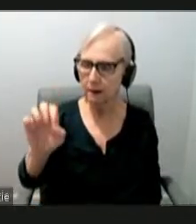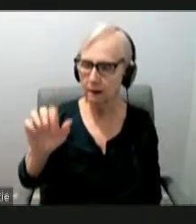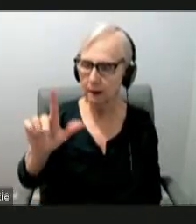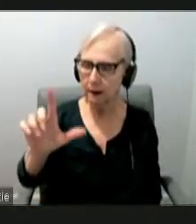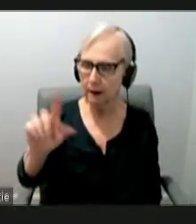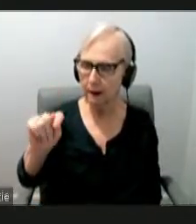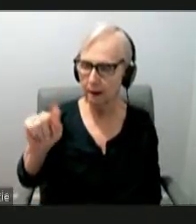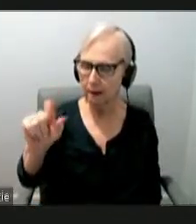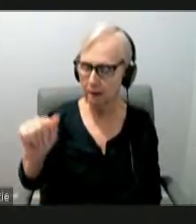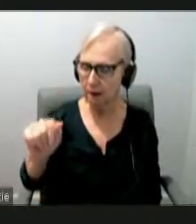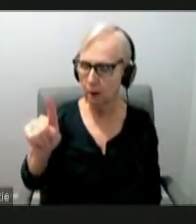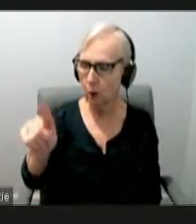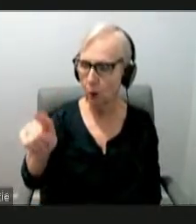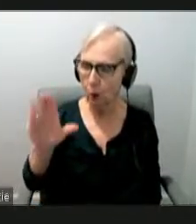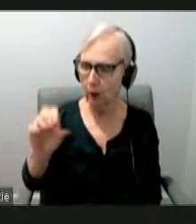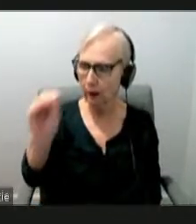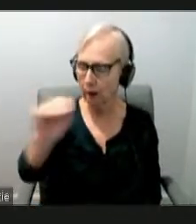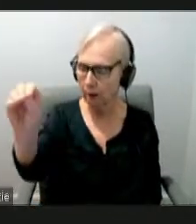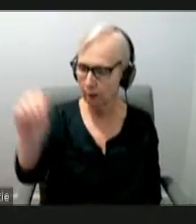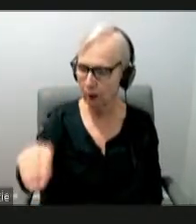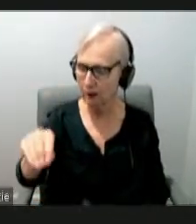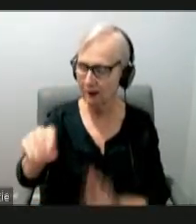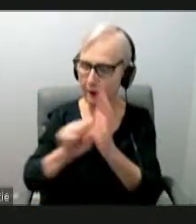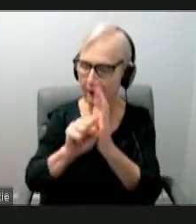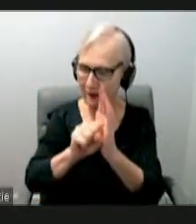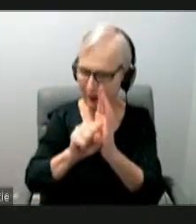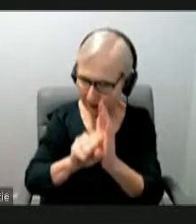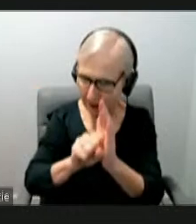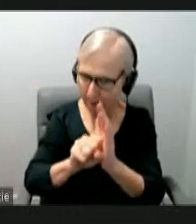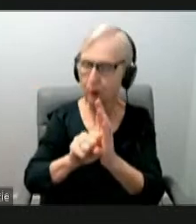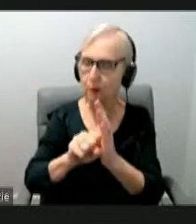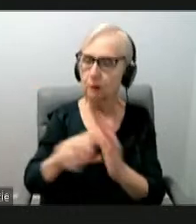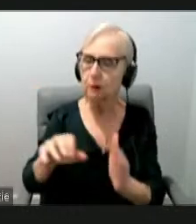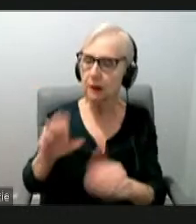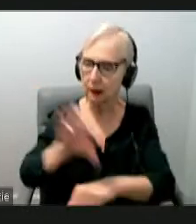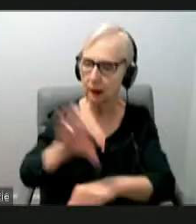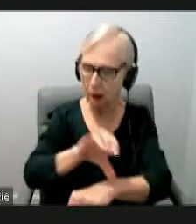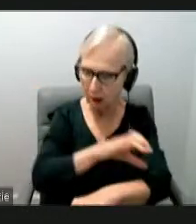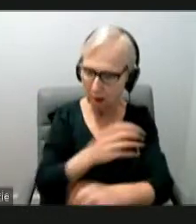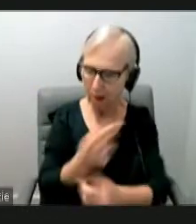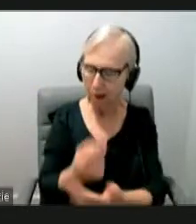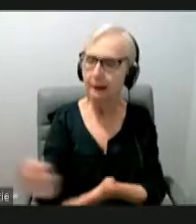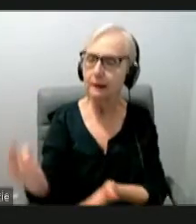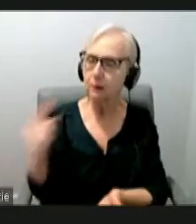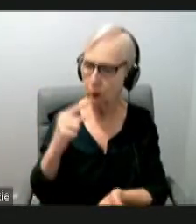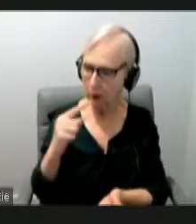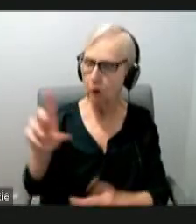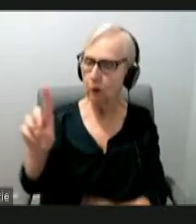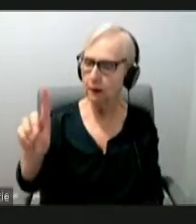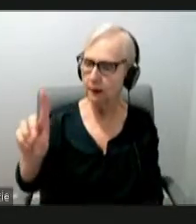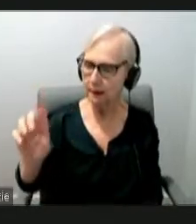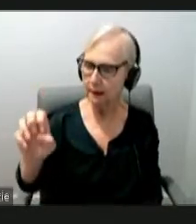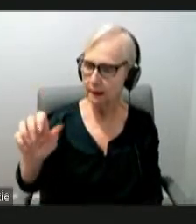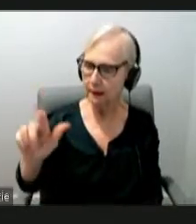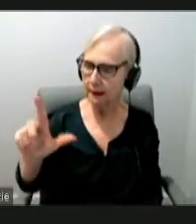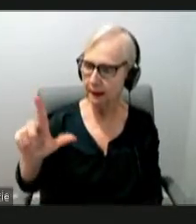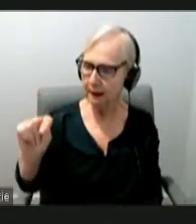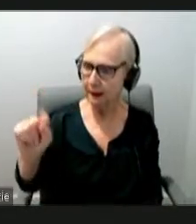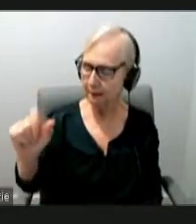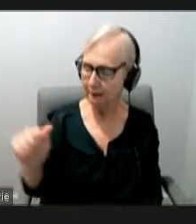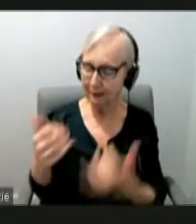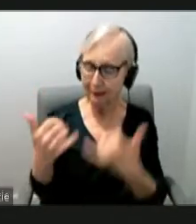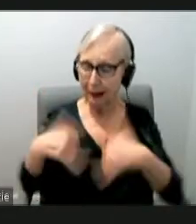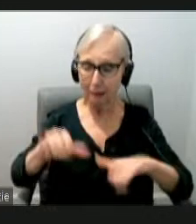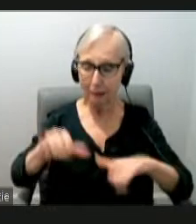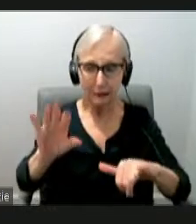that 100% of what we had sampled that was circulating here in Colorado was the Delta variant. This week, I believe it's more than